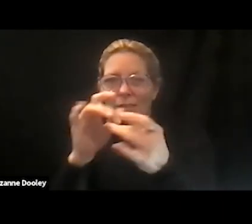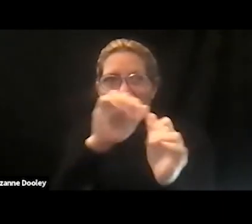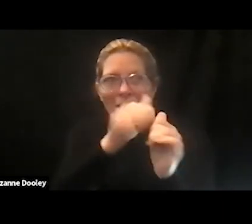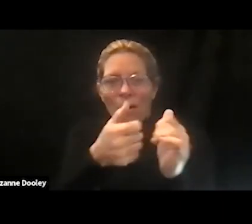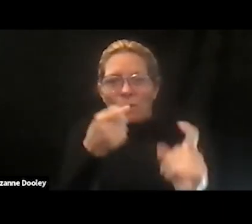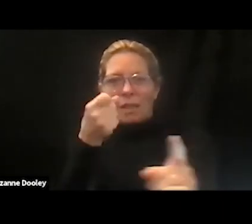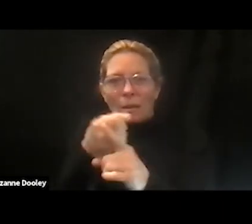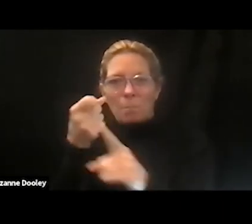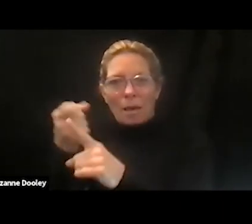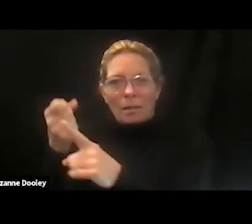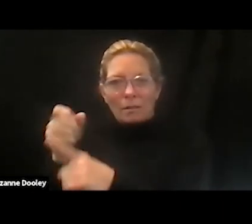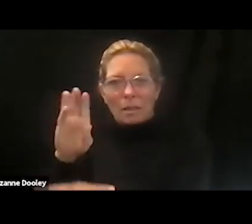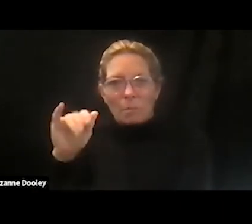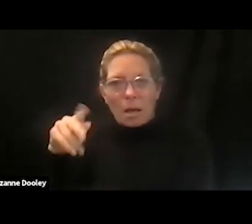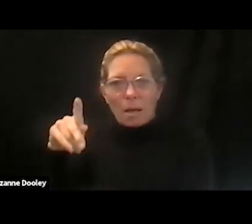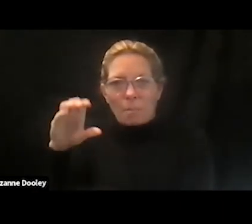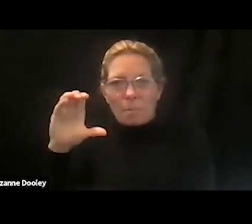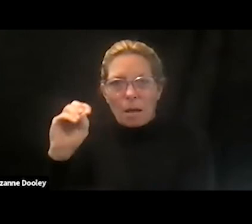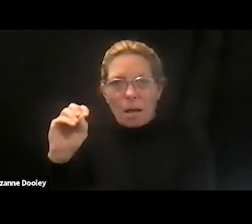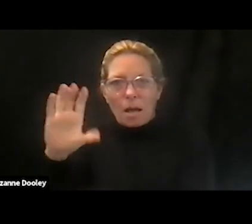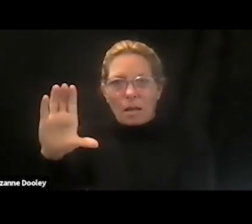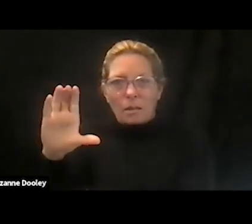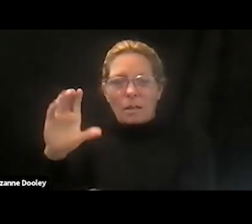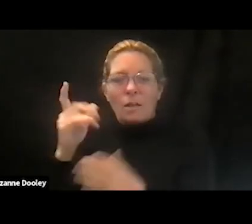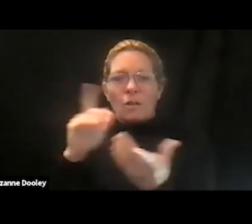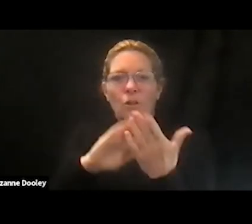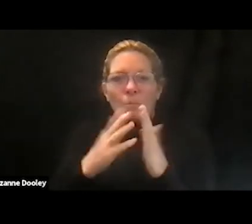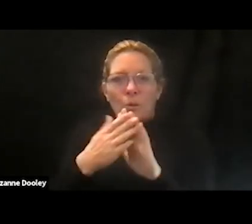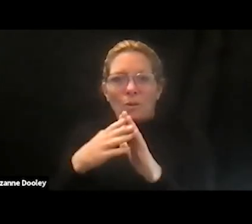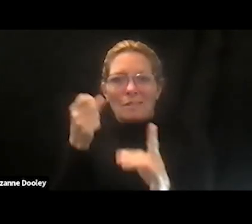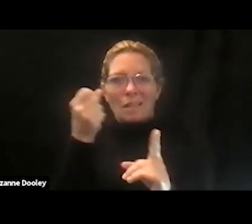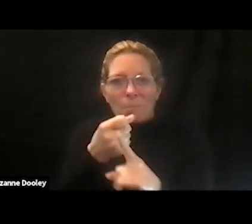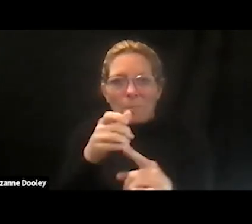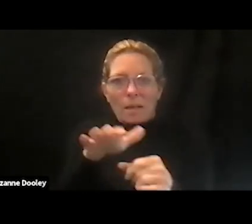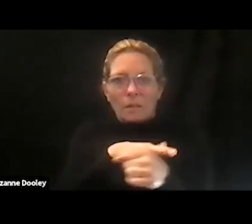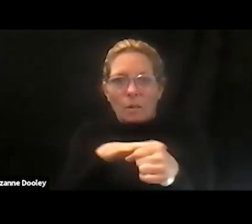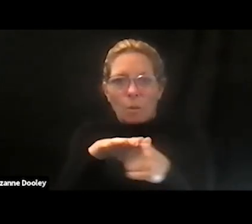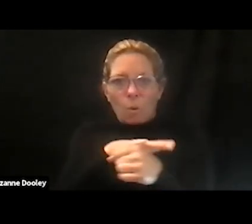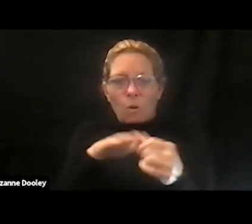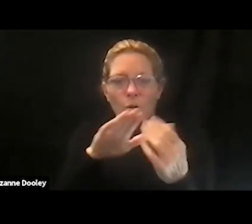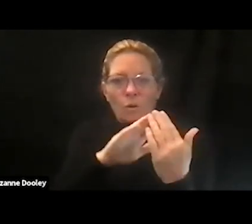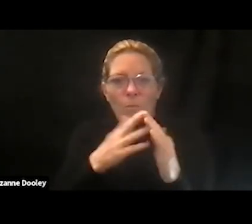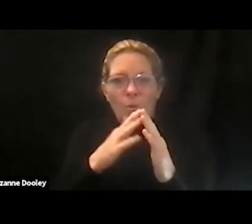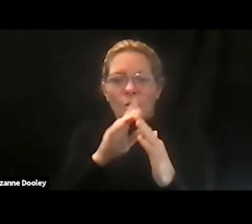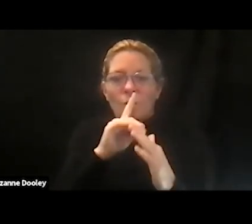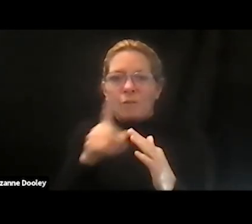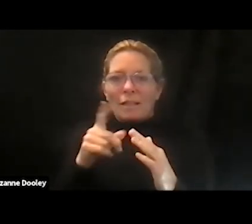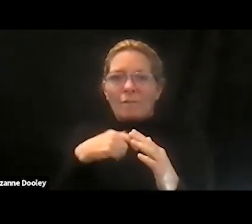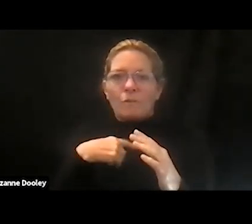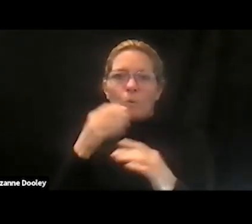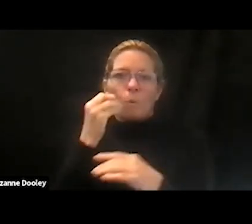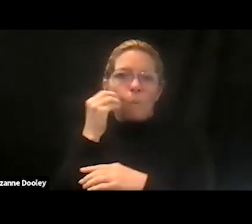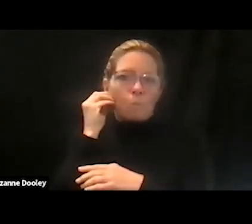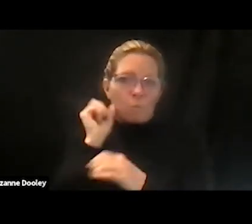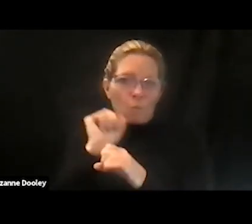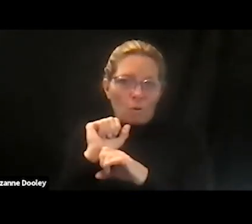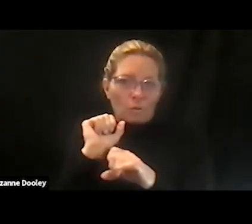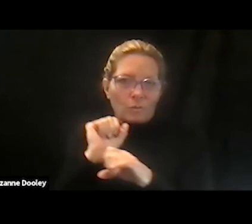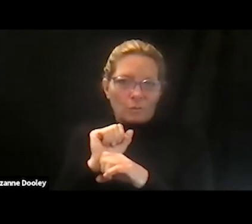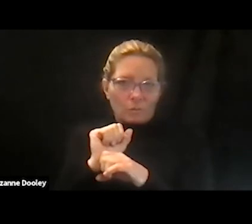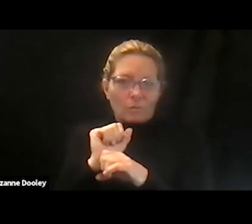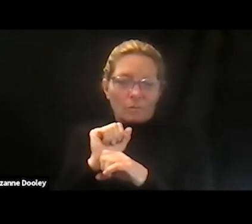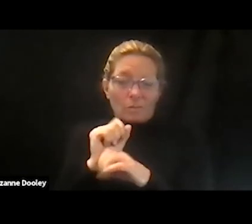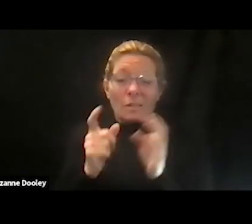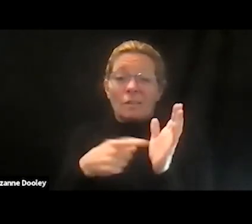impacting BIPOC communities, impacting Indigenous communities, impacting local communities. We really have to do the homework. And sometimes